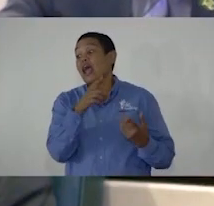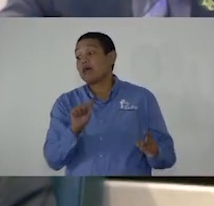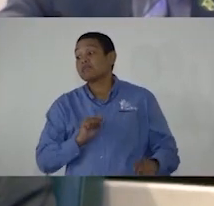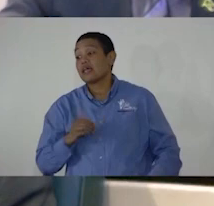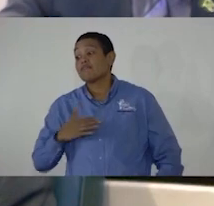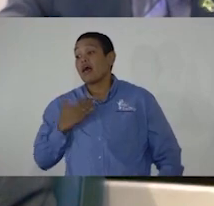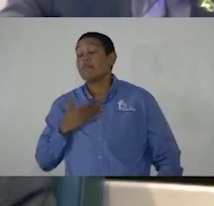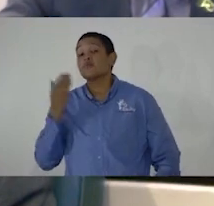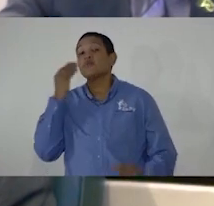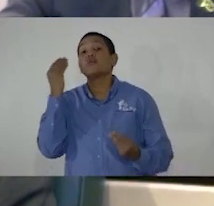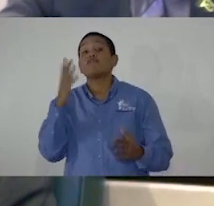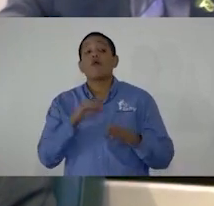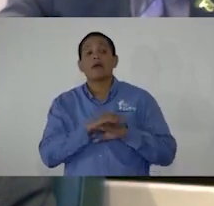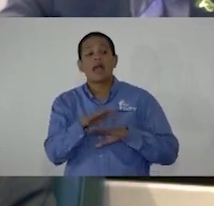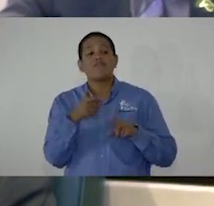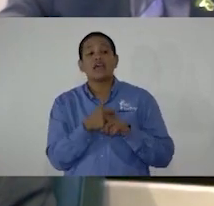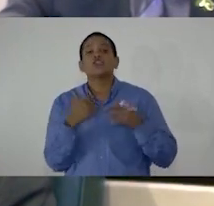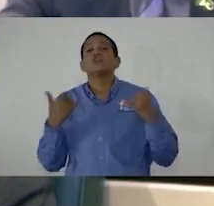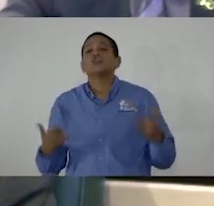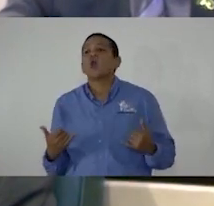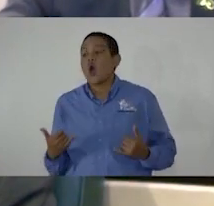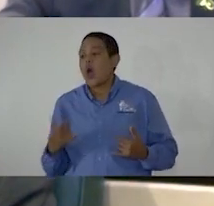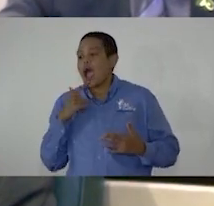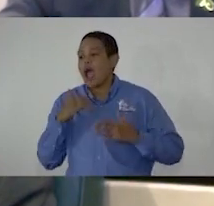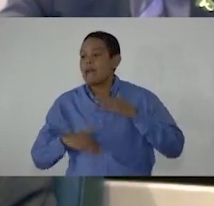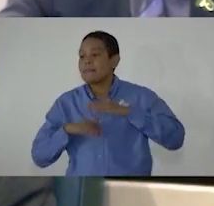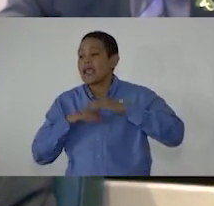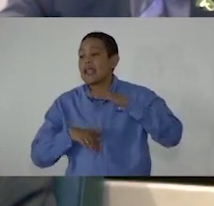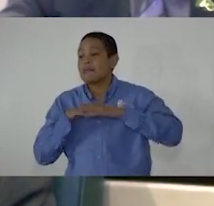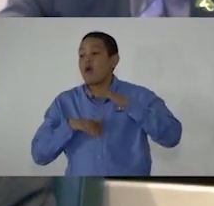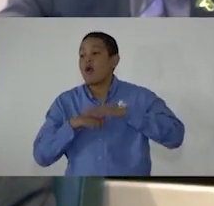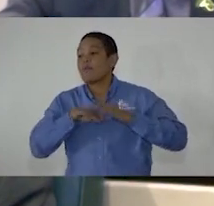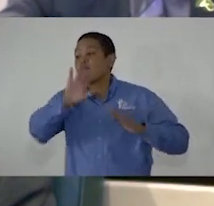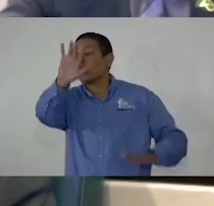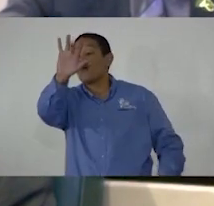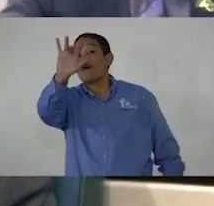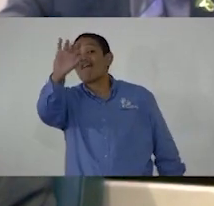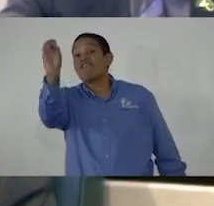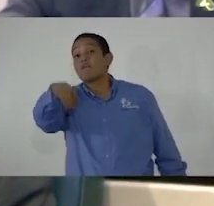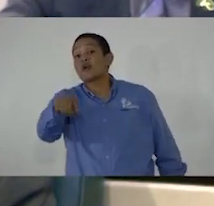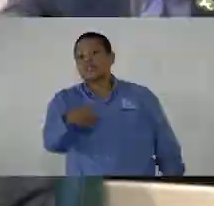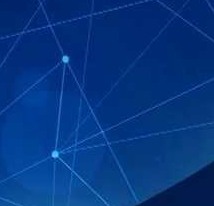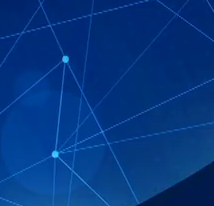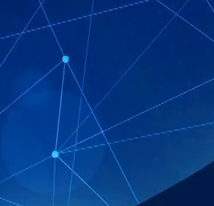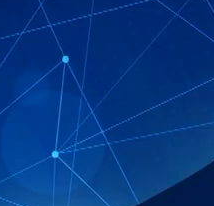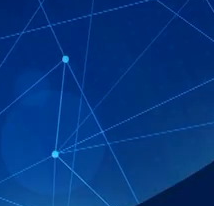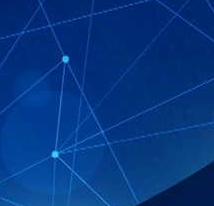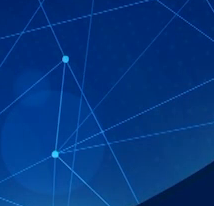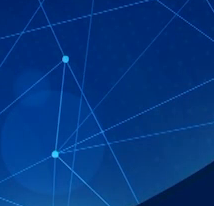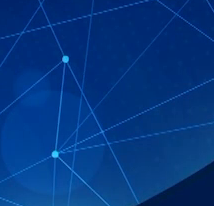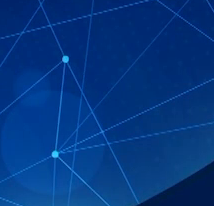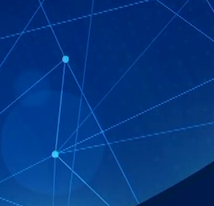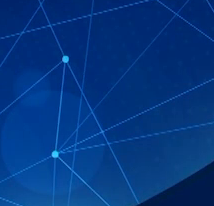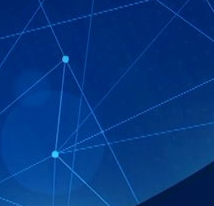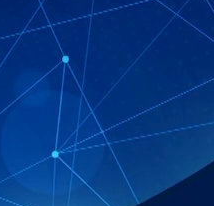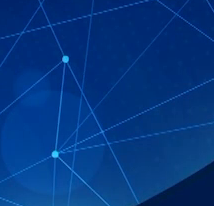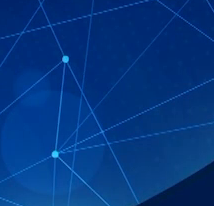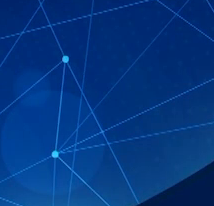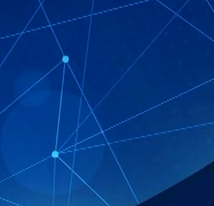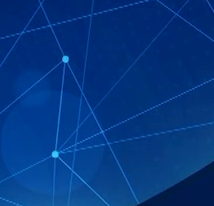pleased to advise that now a minimum of 25% of the Constituency Development